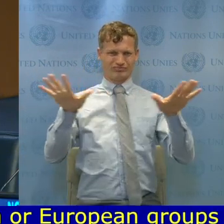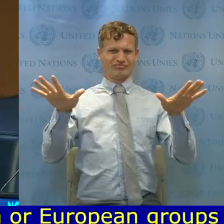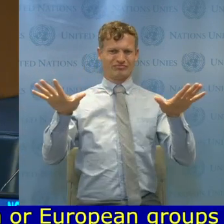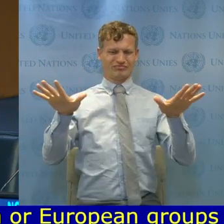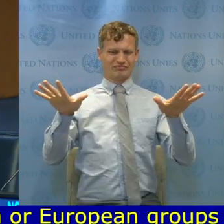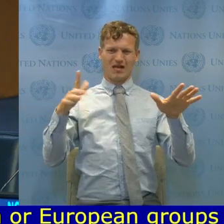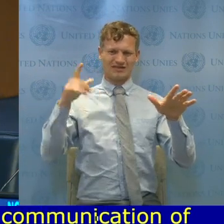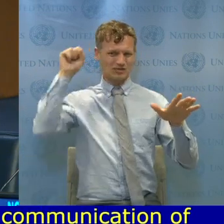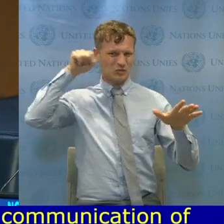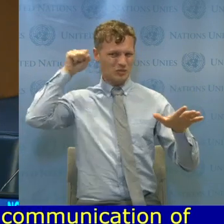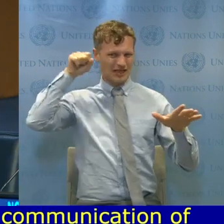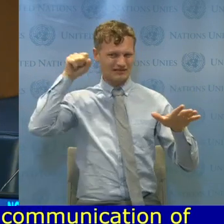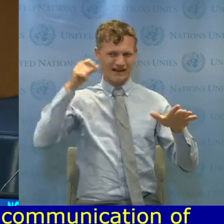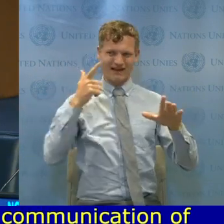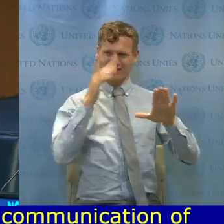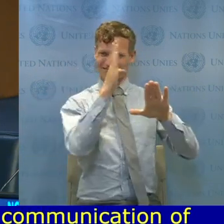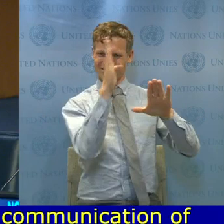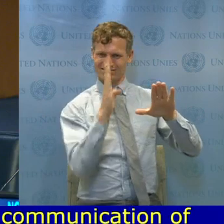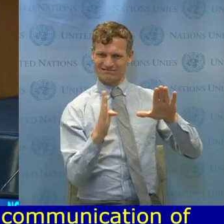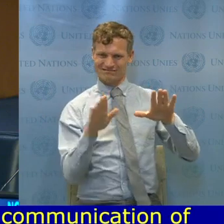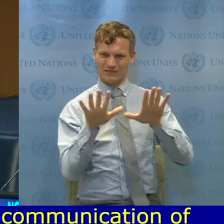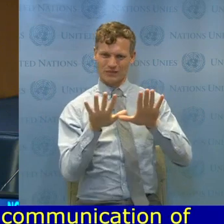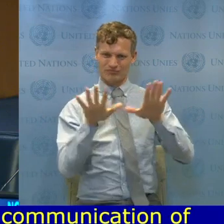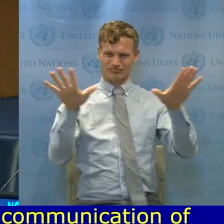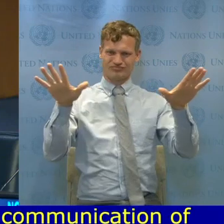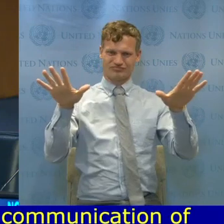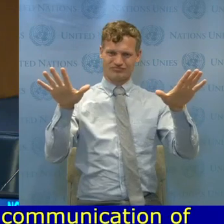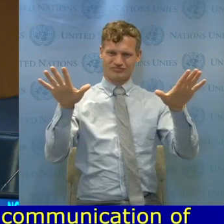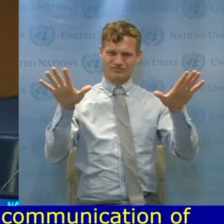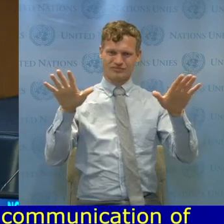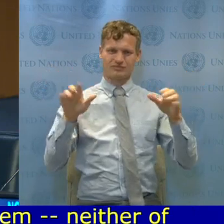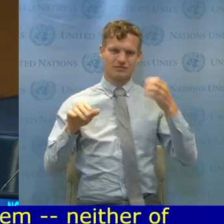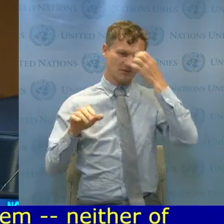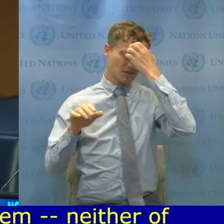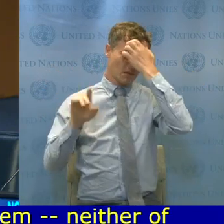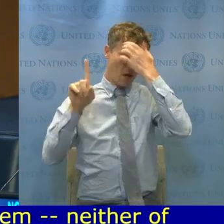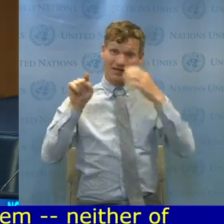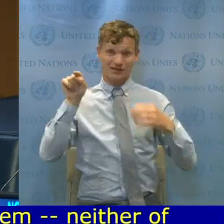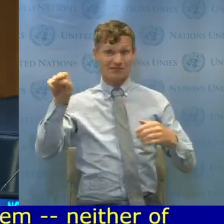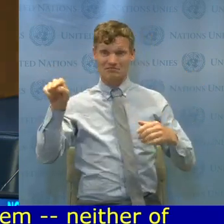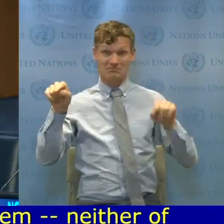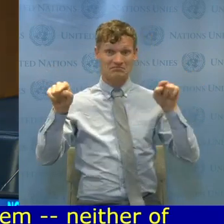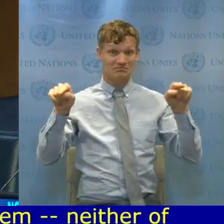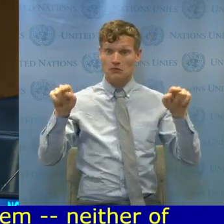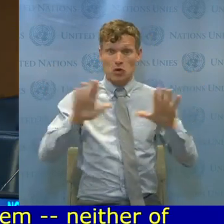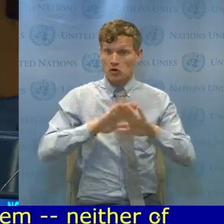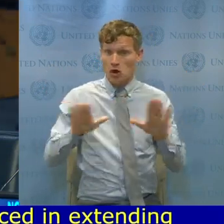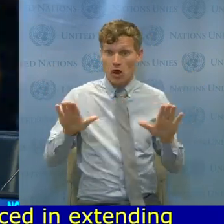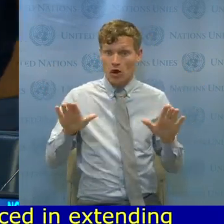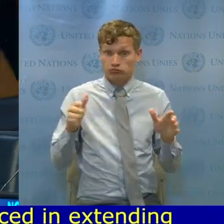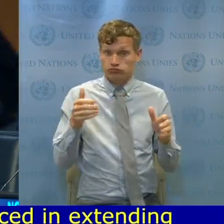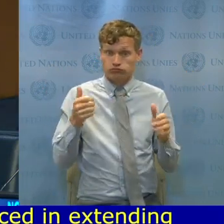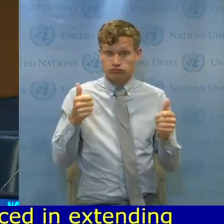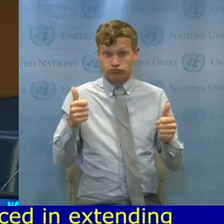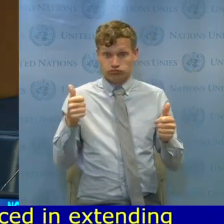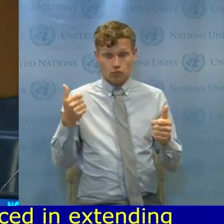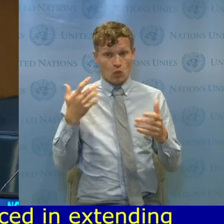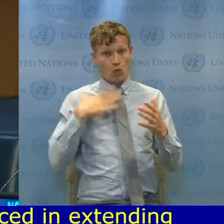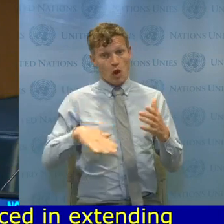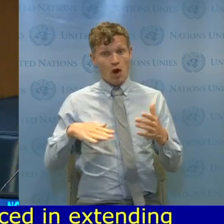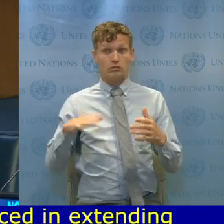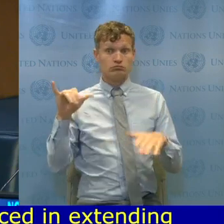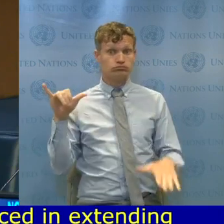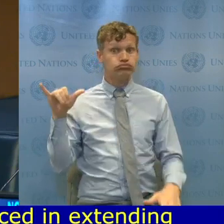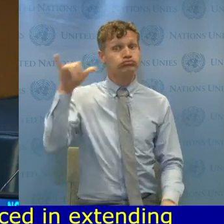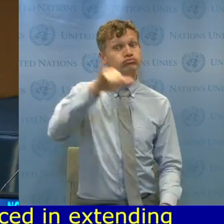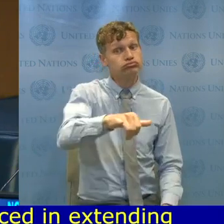their platforms for Uzbekistan's DPOs. I subscribe to the words of Ruth Warrick from IDA when she said yesterday that we